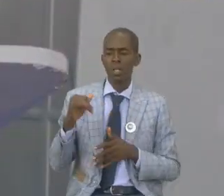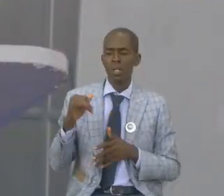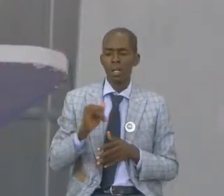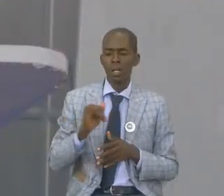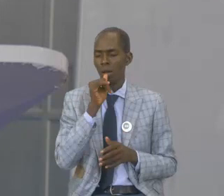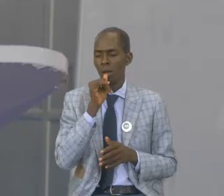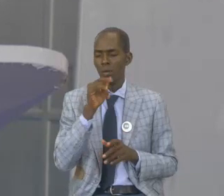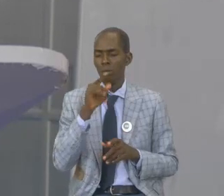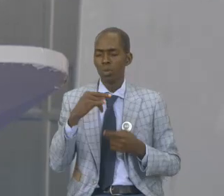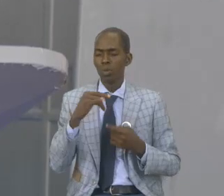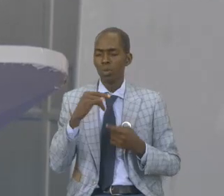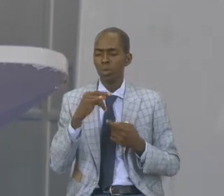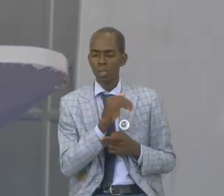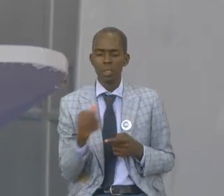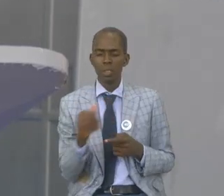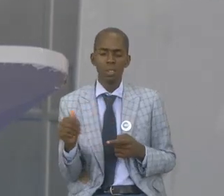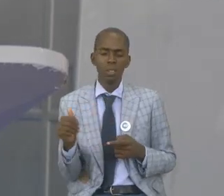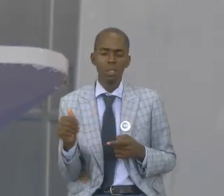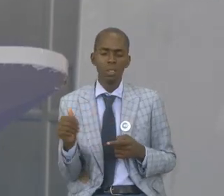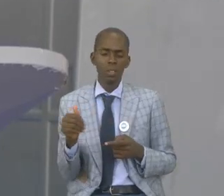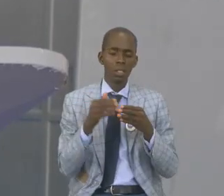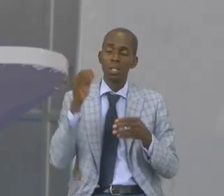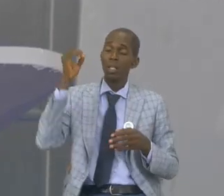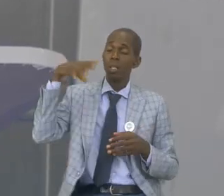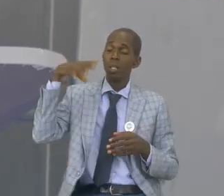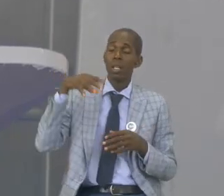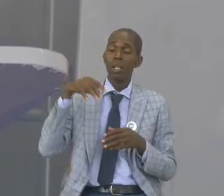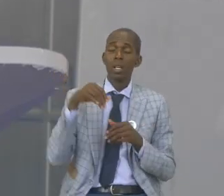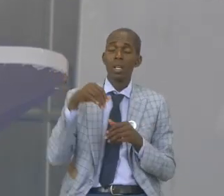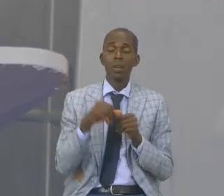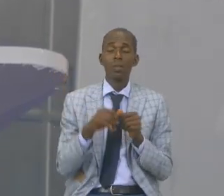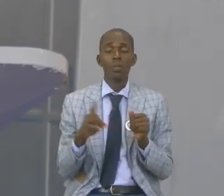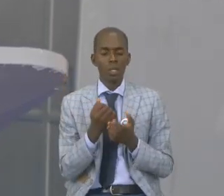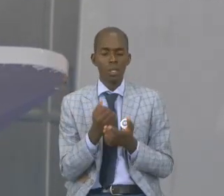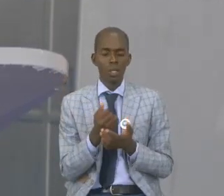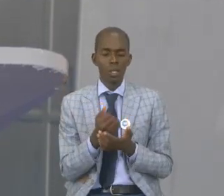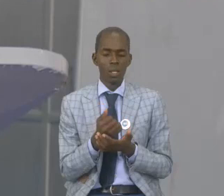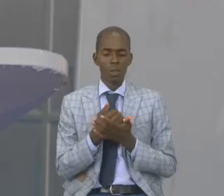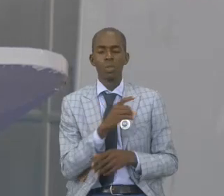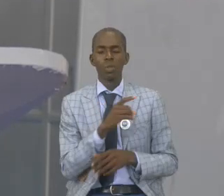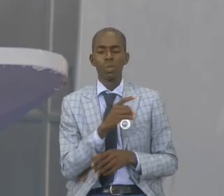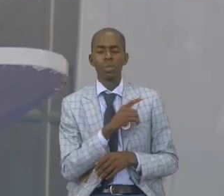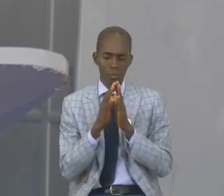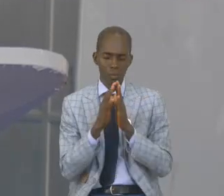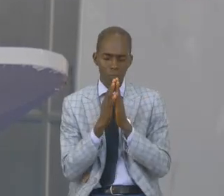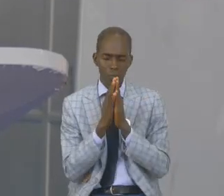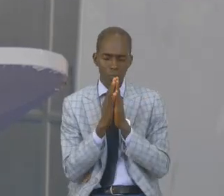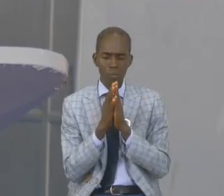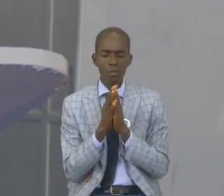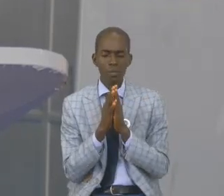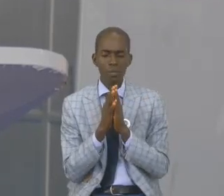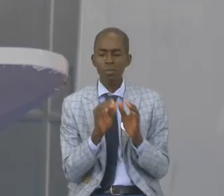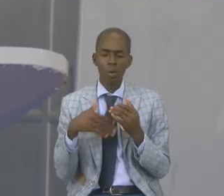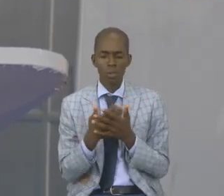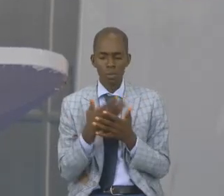be a light everywhere I go. Help me, O Lord. Put these qualities in my life.